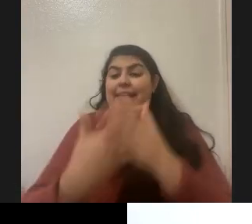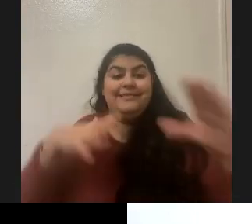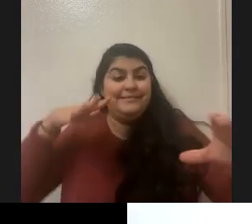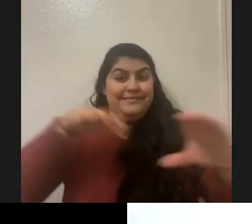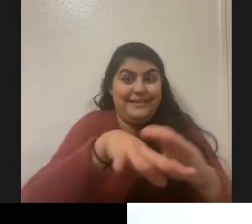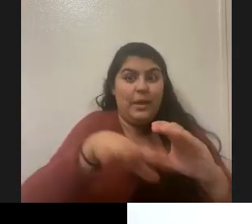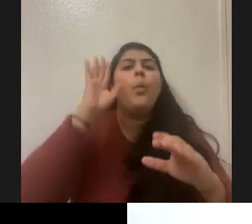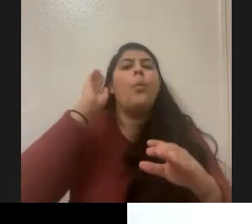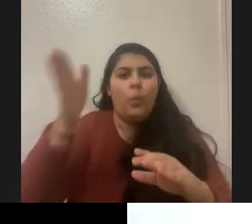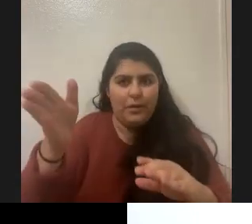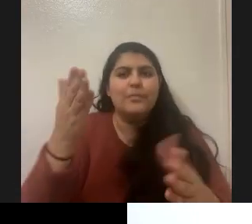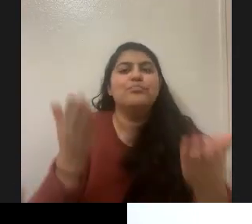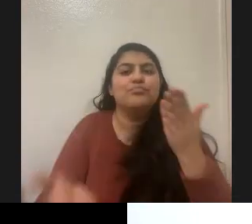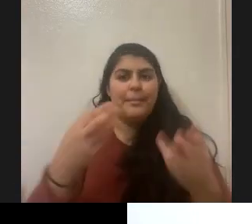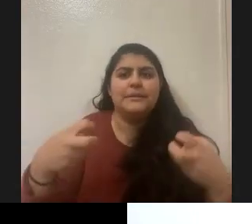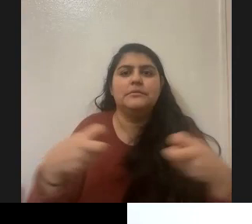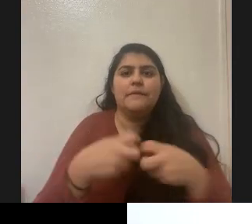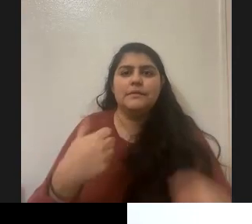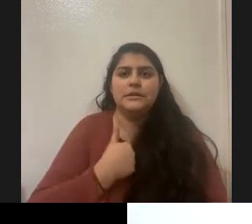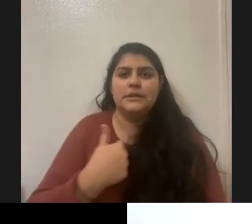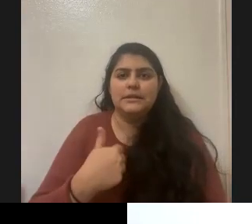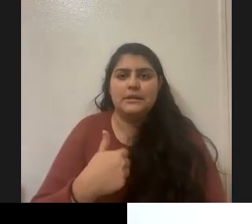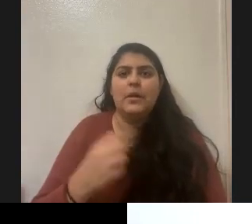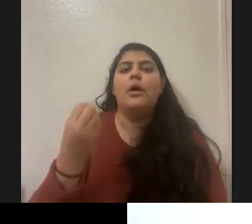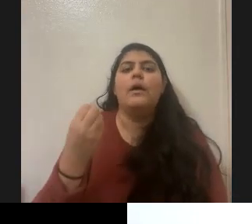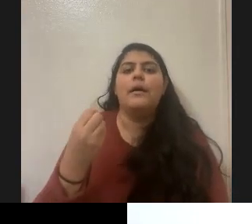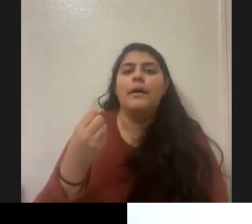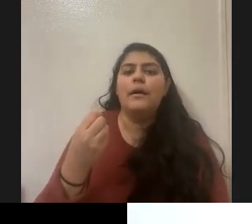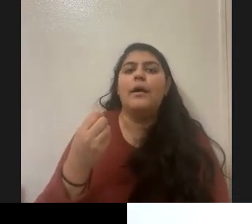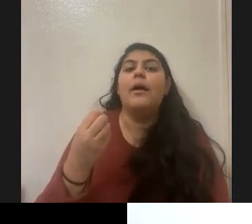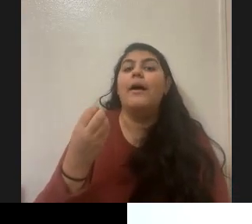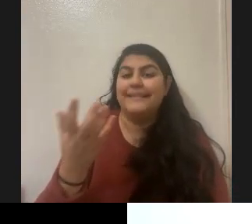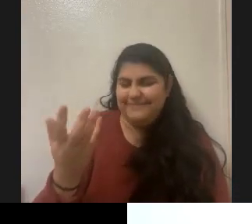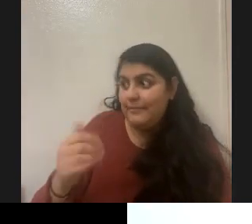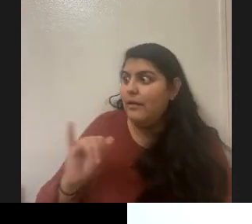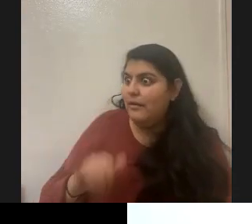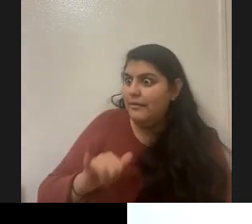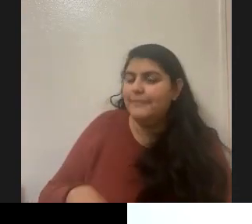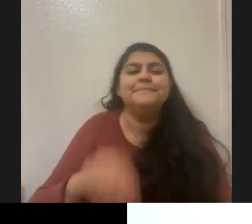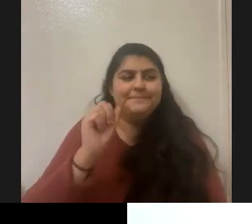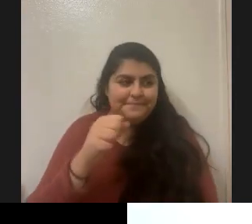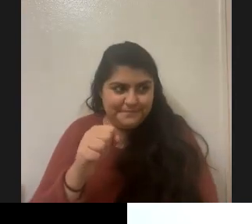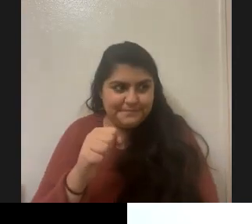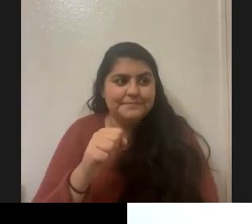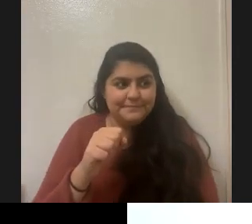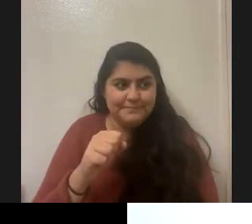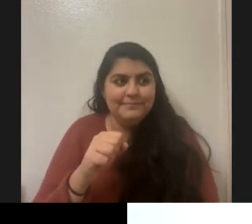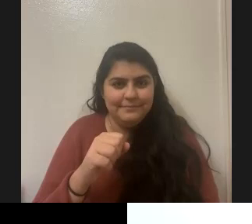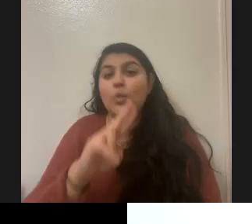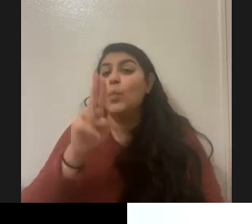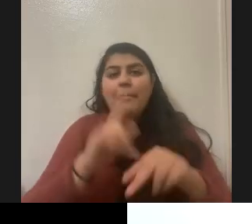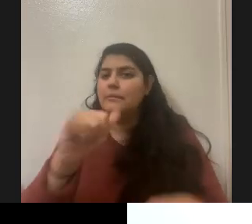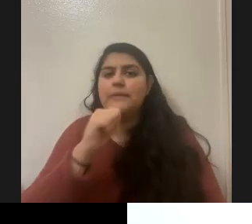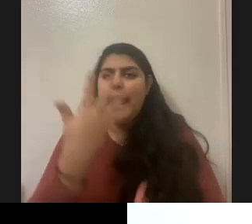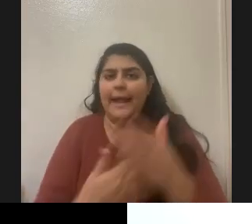probably would electrocute yourself. Or if that's just, you generally, it's not, you're not going to stick your hand in it. That would